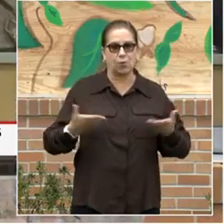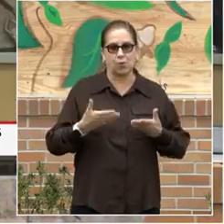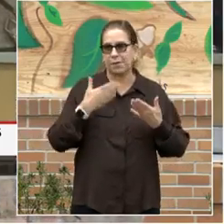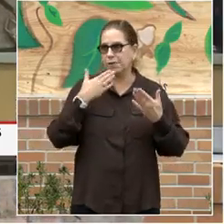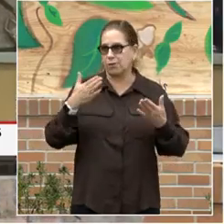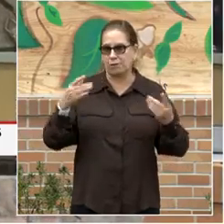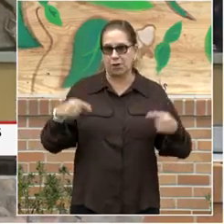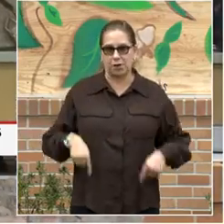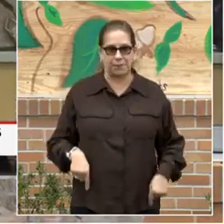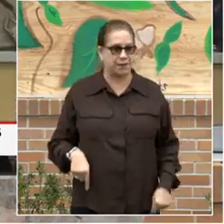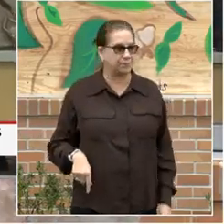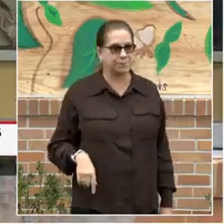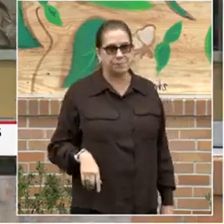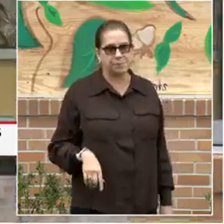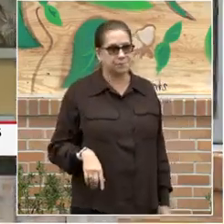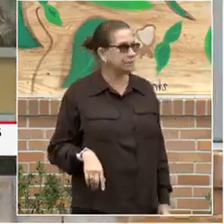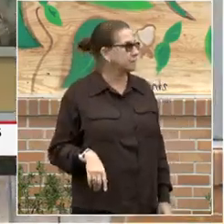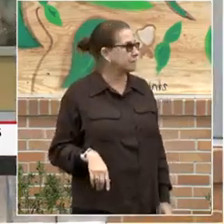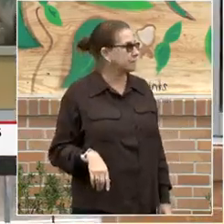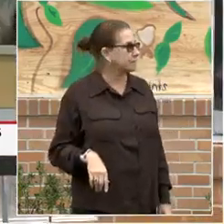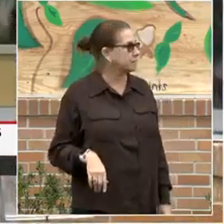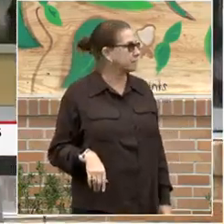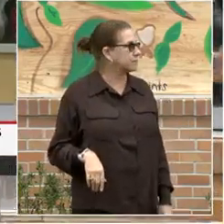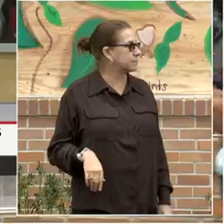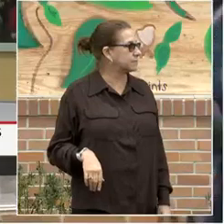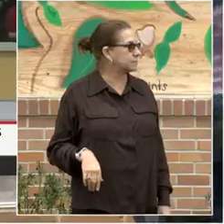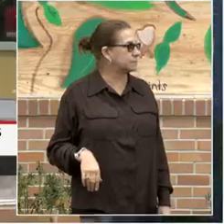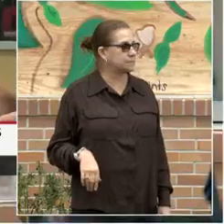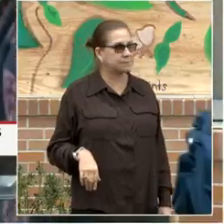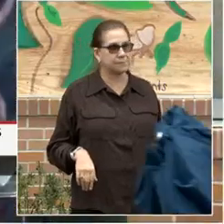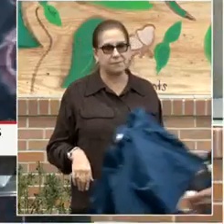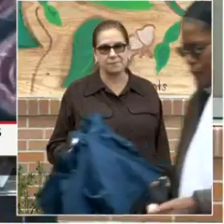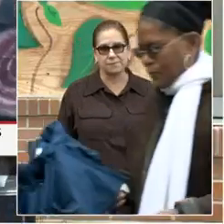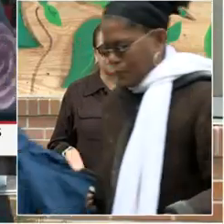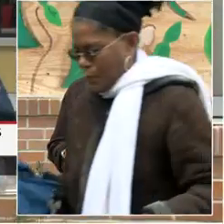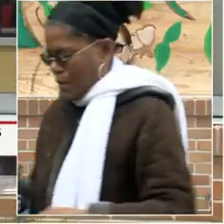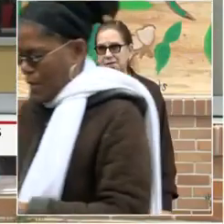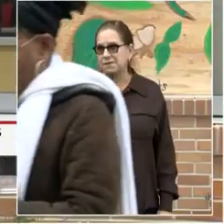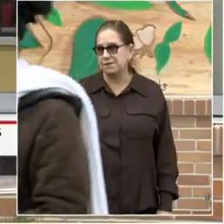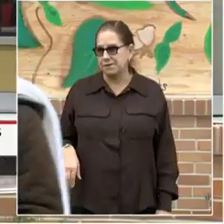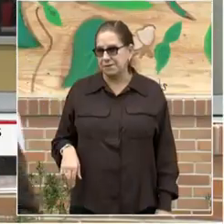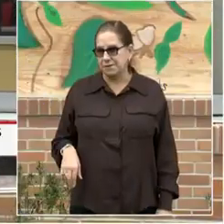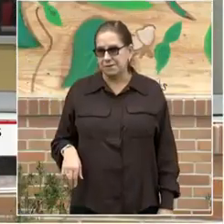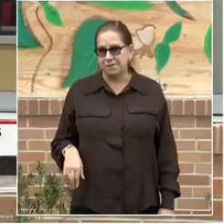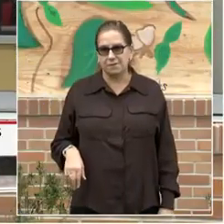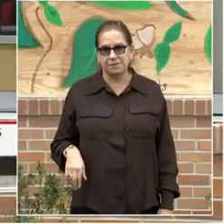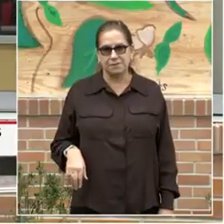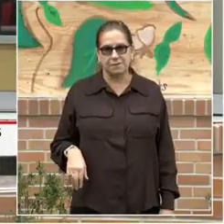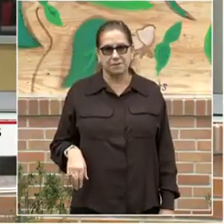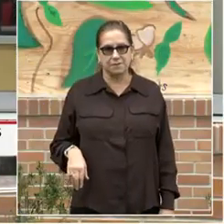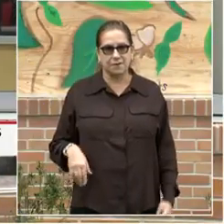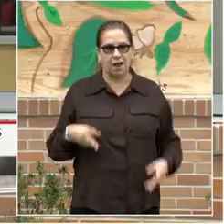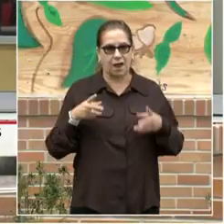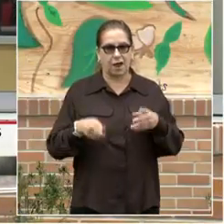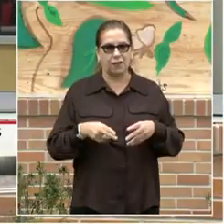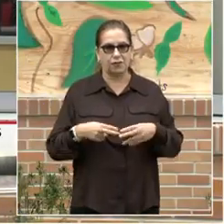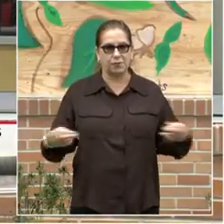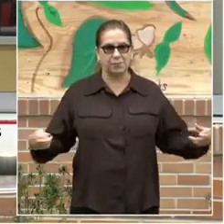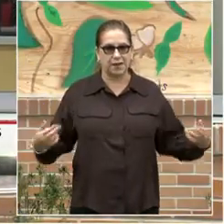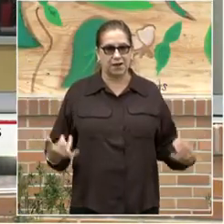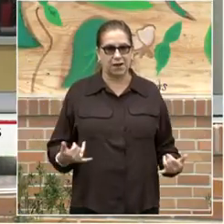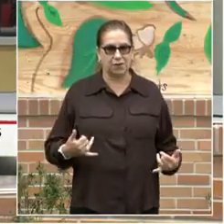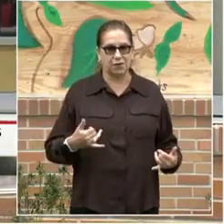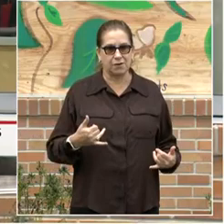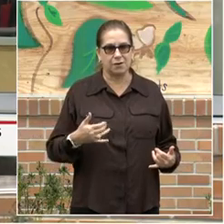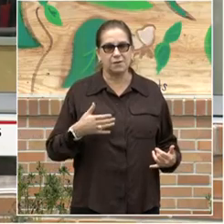coming out today. Thank you very much. Thank you. Okay, let's cut the ribbon. My friends in the press,